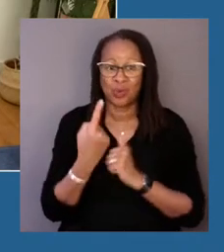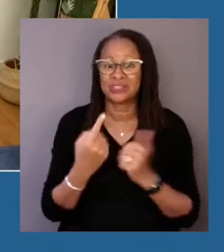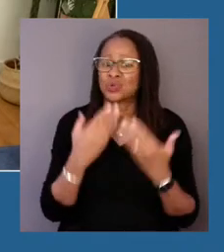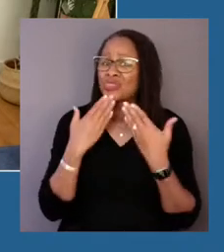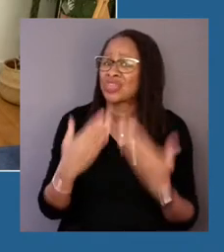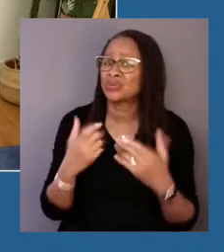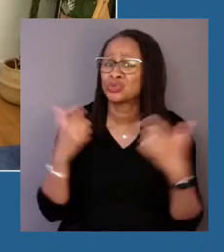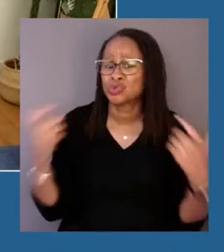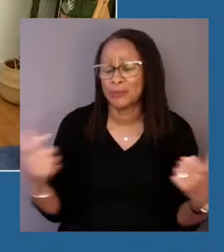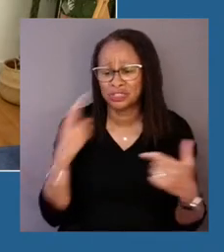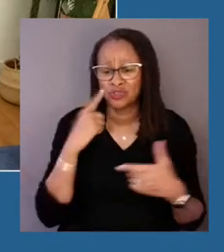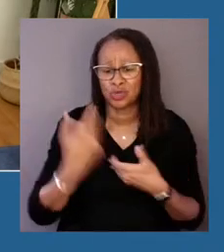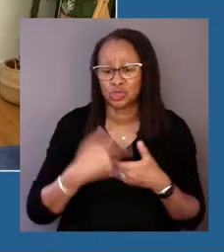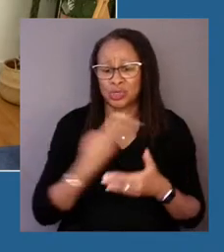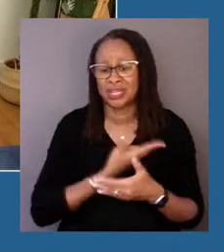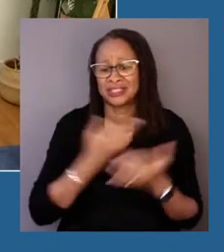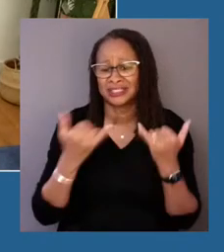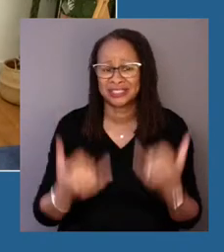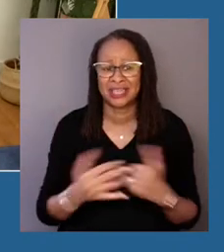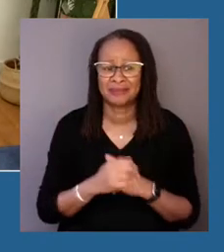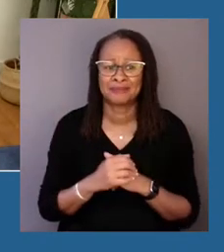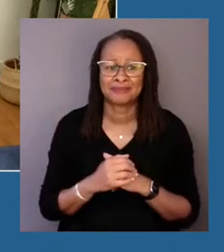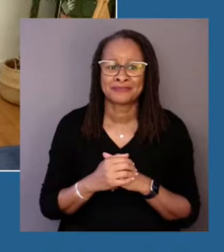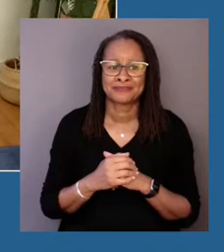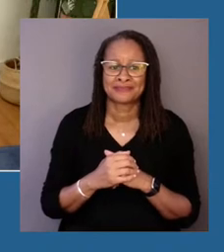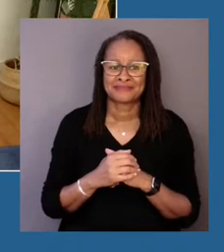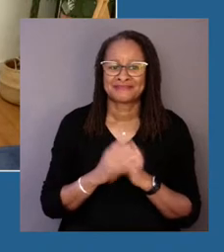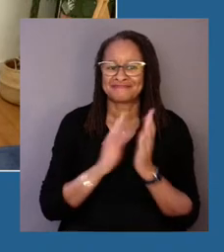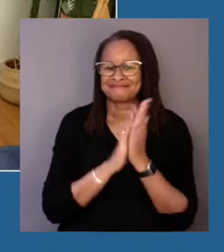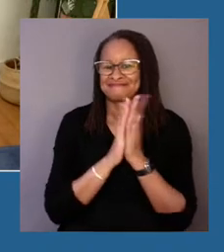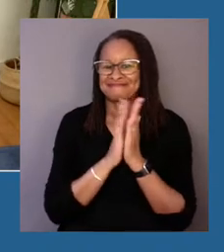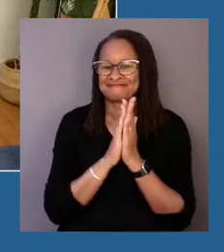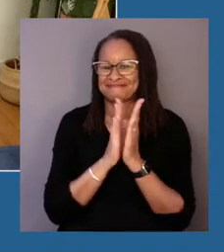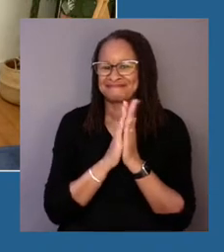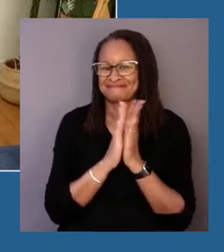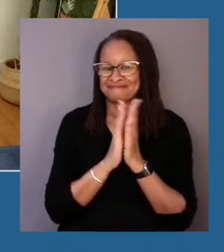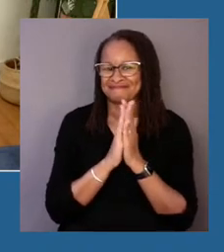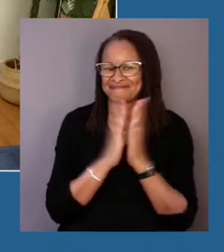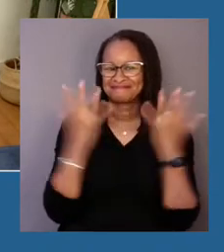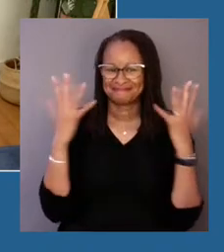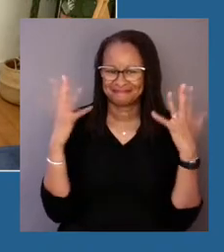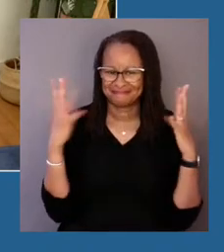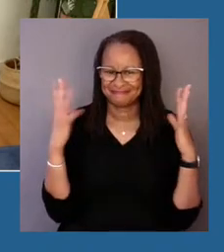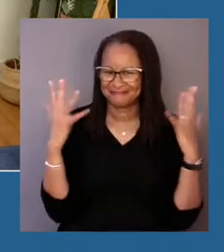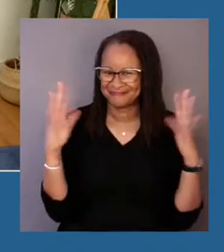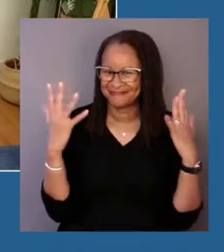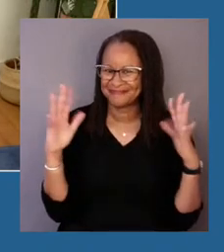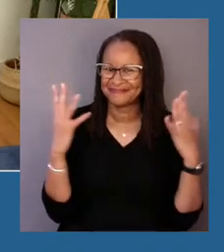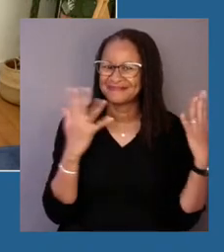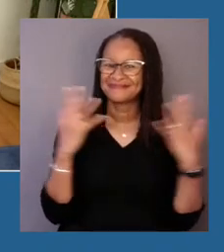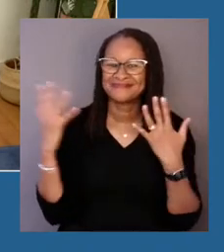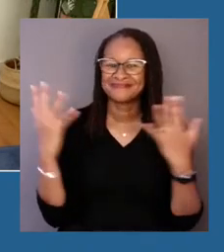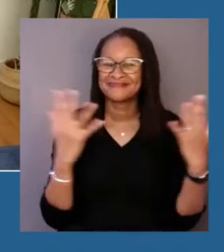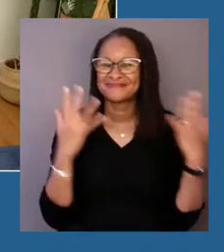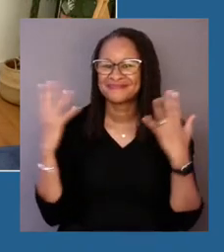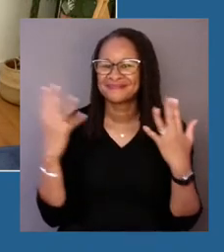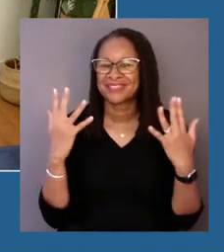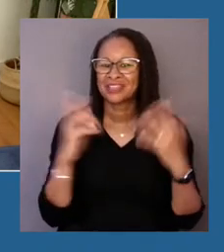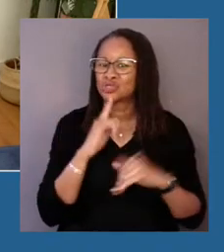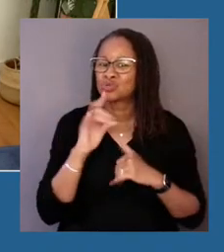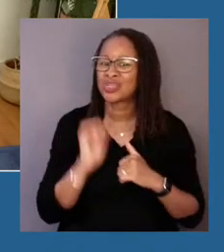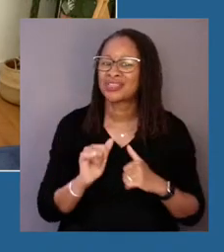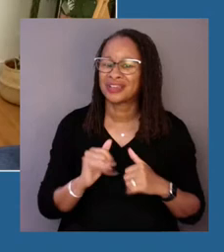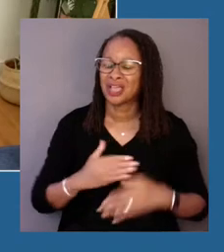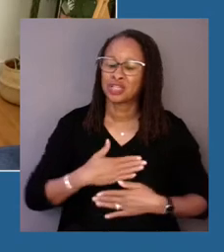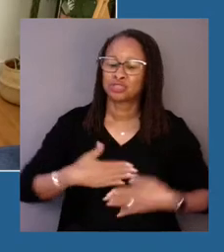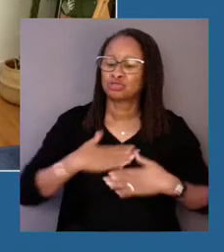much for being with us today, for your posters. It's been such a joy and an honor to work with